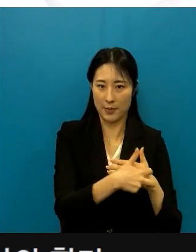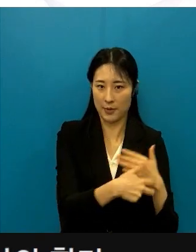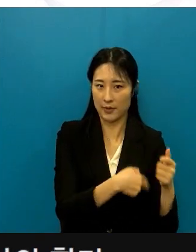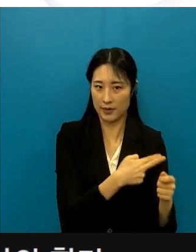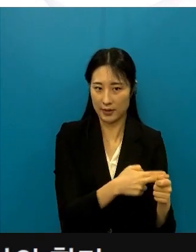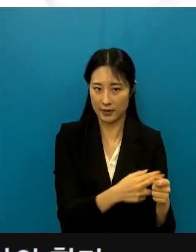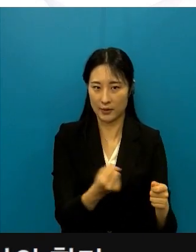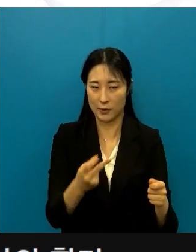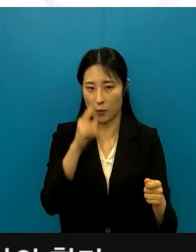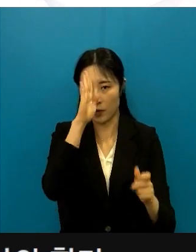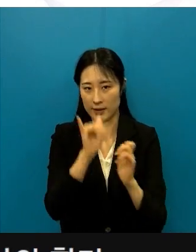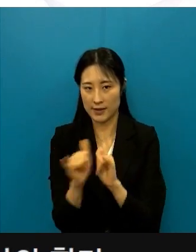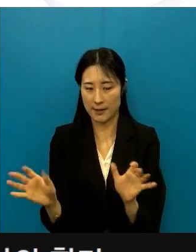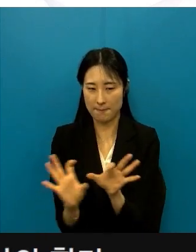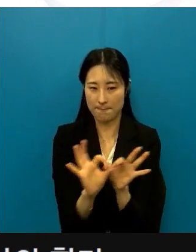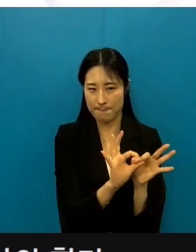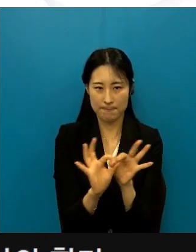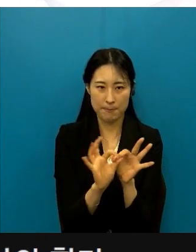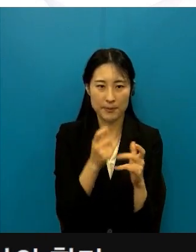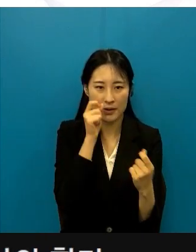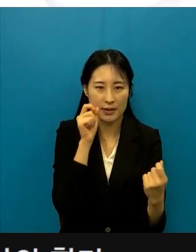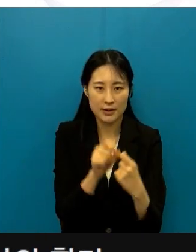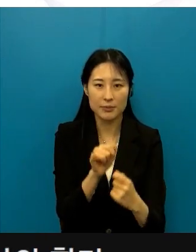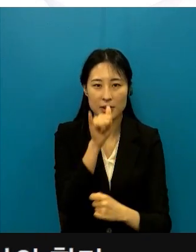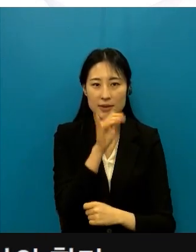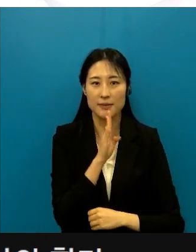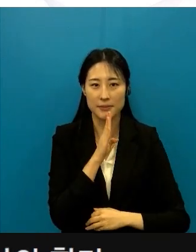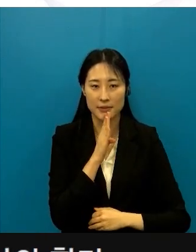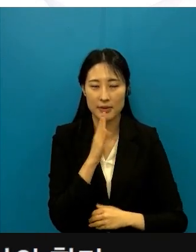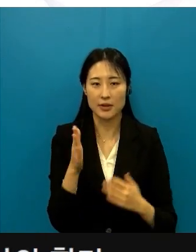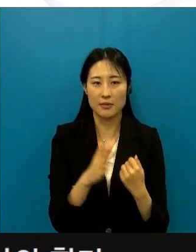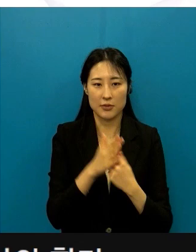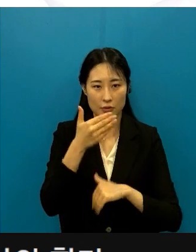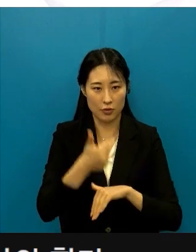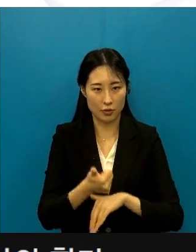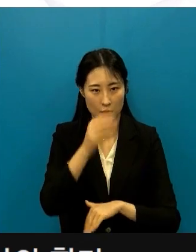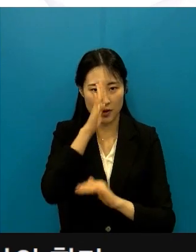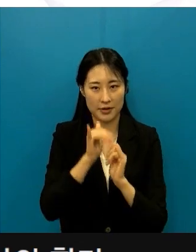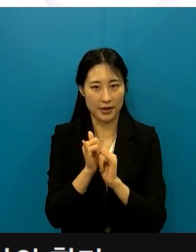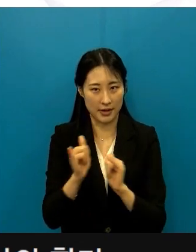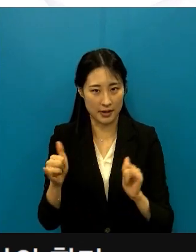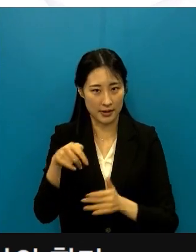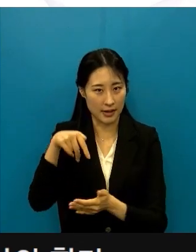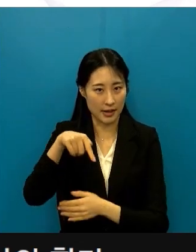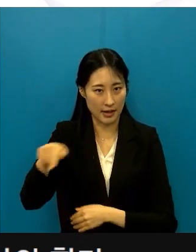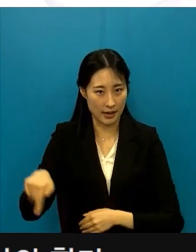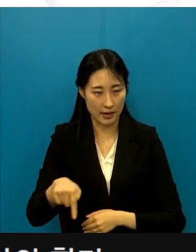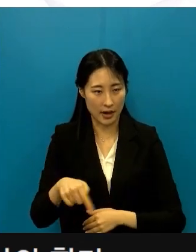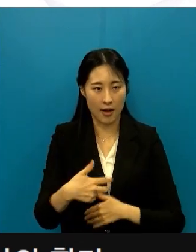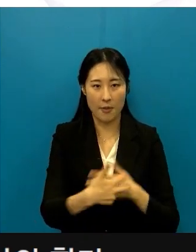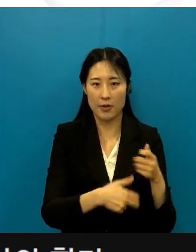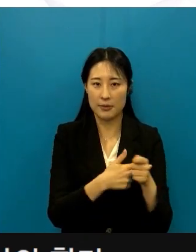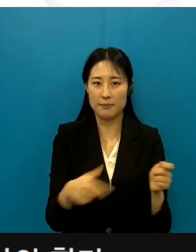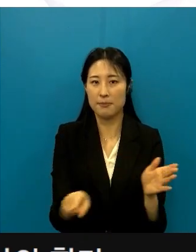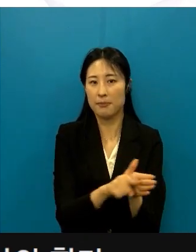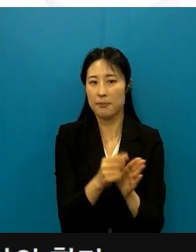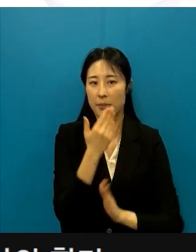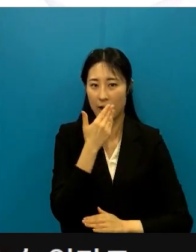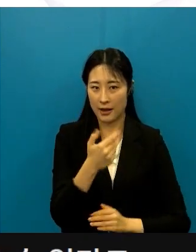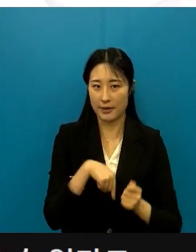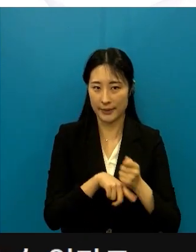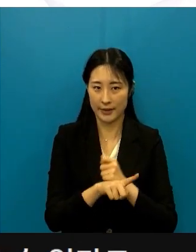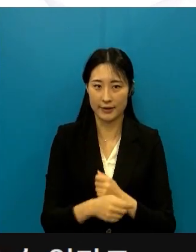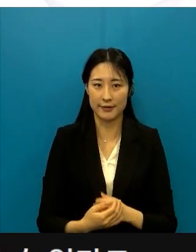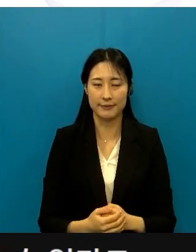patients feel that they trust their doctors, and why doctors feel more sense